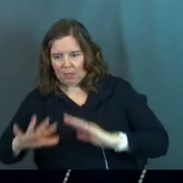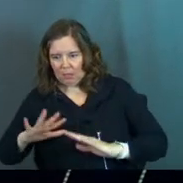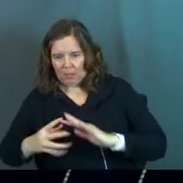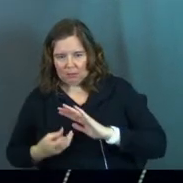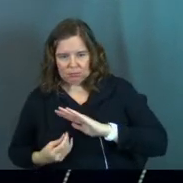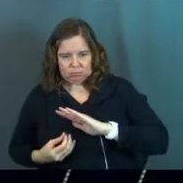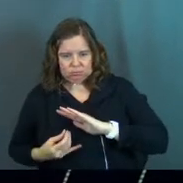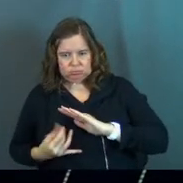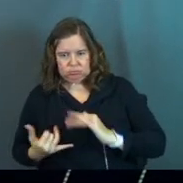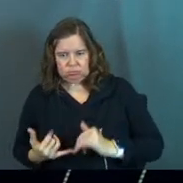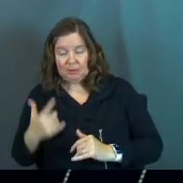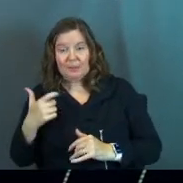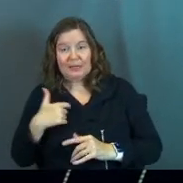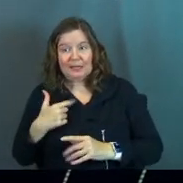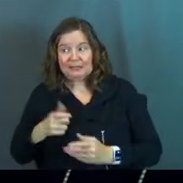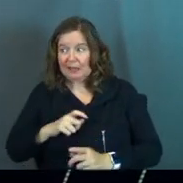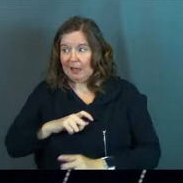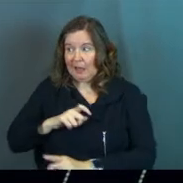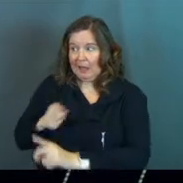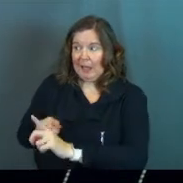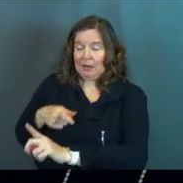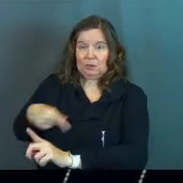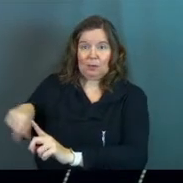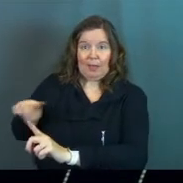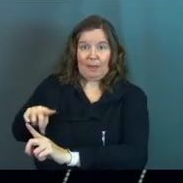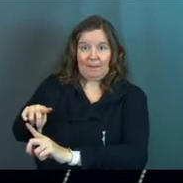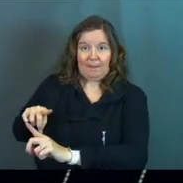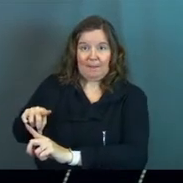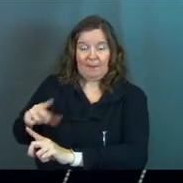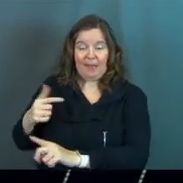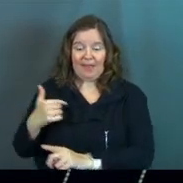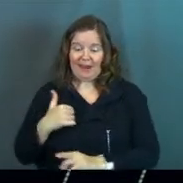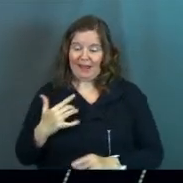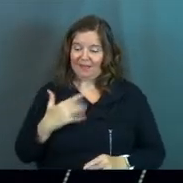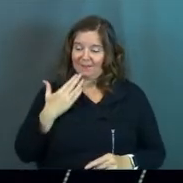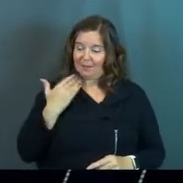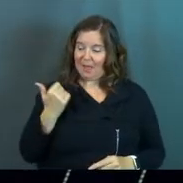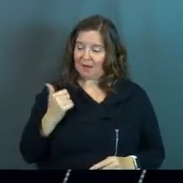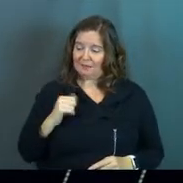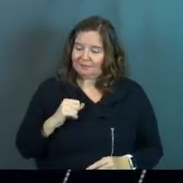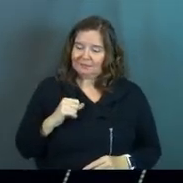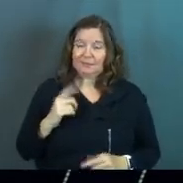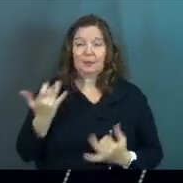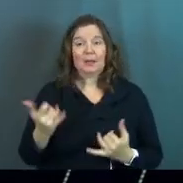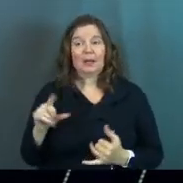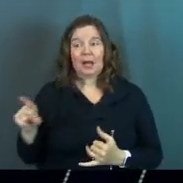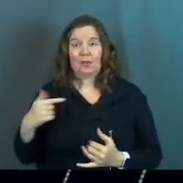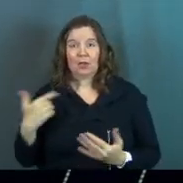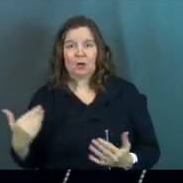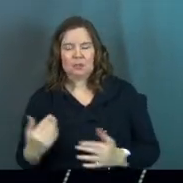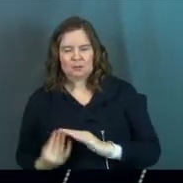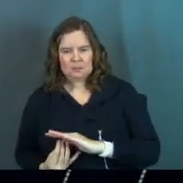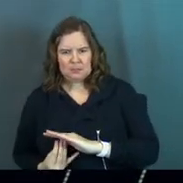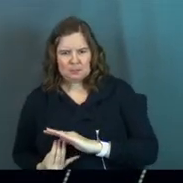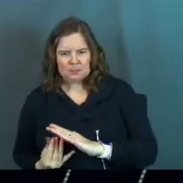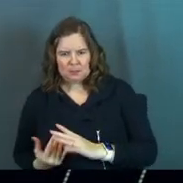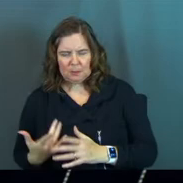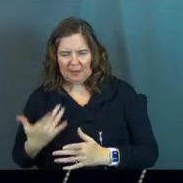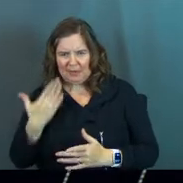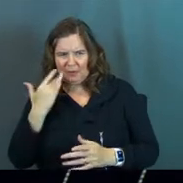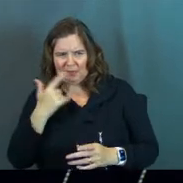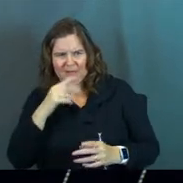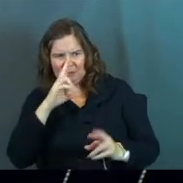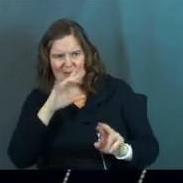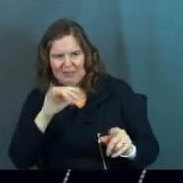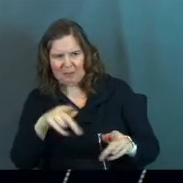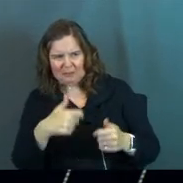don't they? Because I handed it to them, and I feel better. But now they're over here stewing like, boy, I don't know